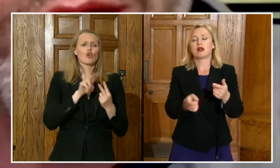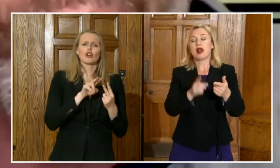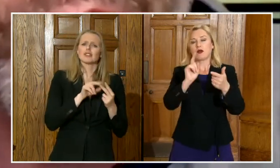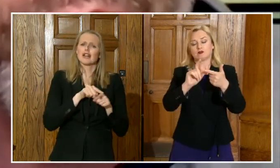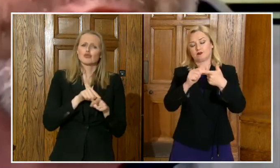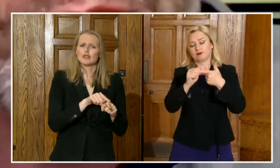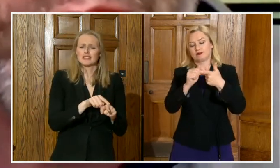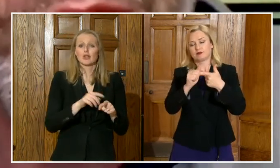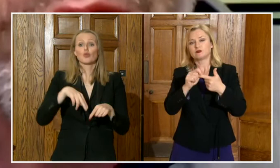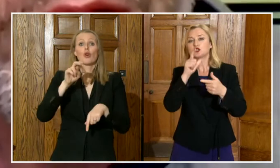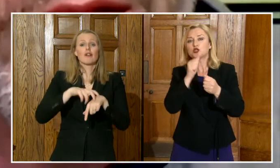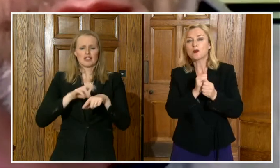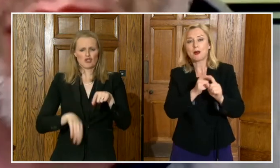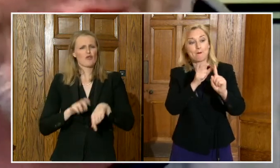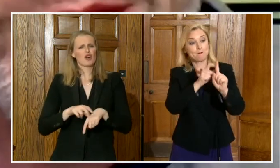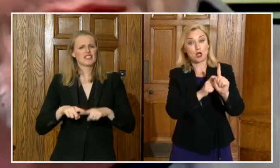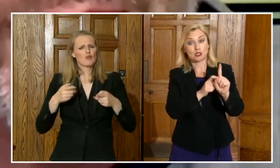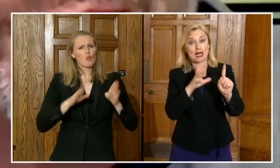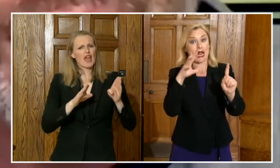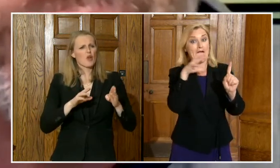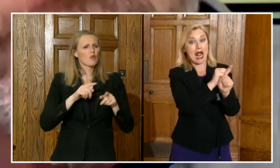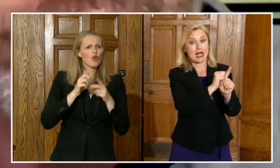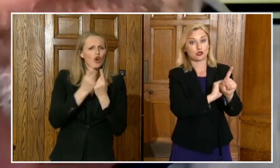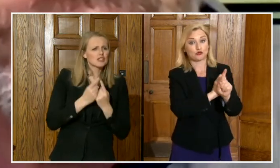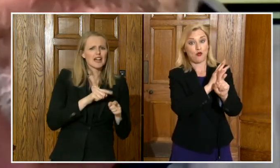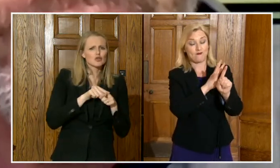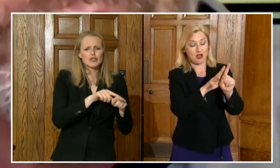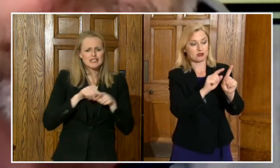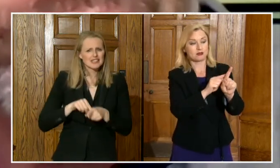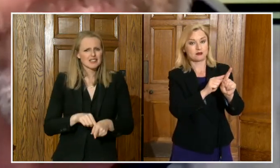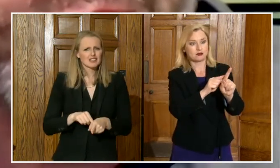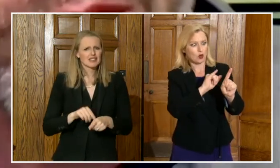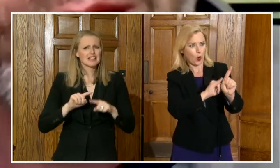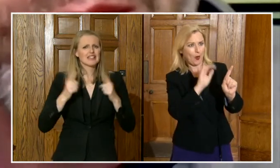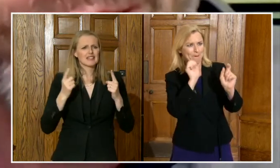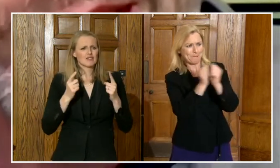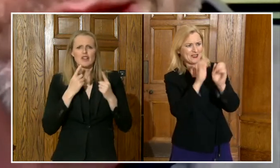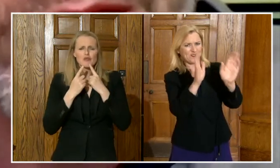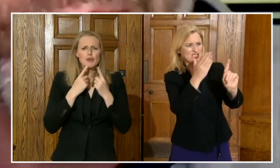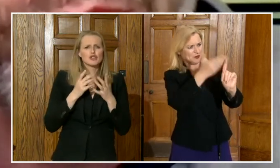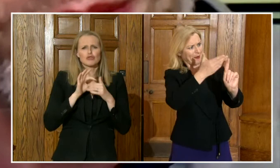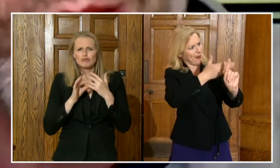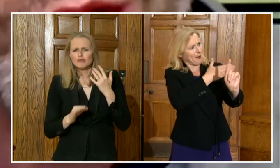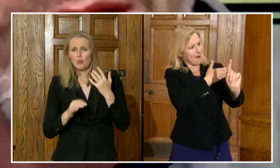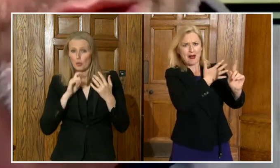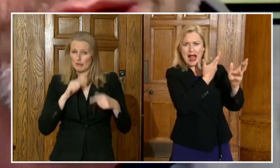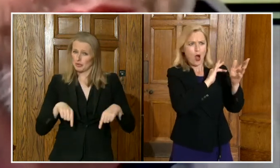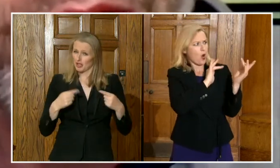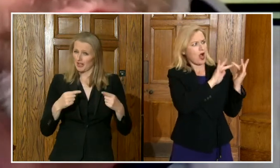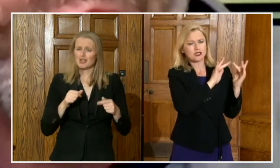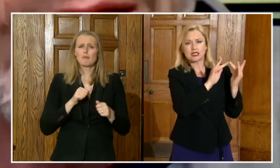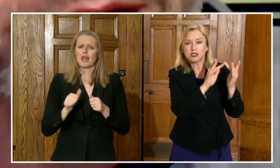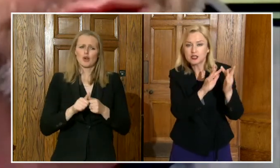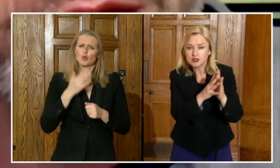sides of the border, north and south. Will that present any additional challenges in terms of the contact tracing piece? And would it not make more